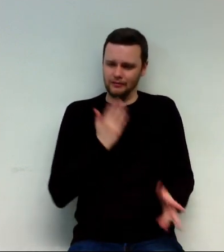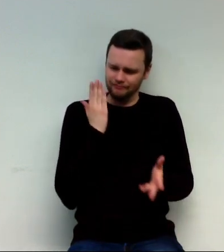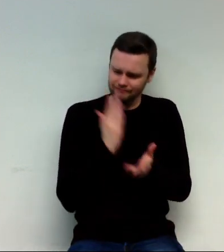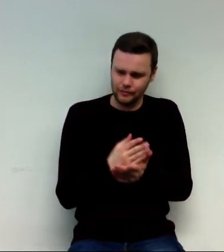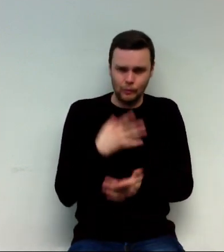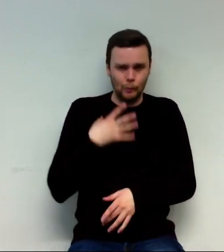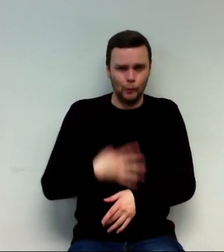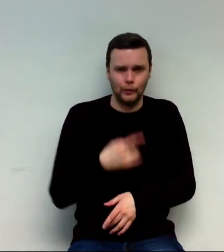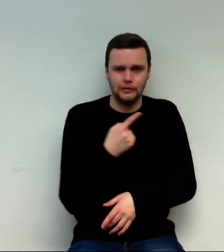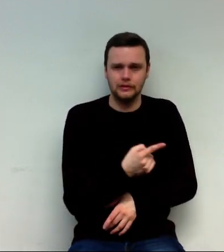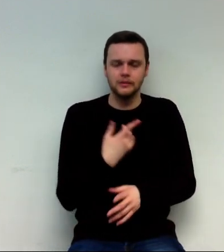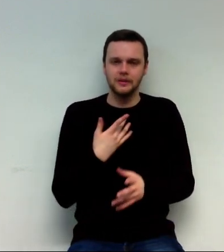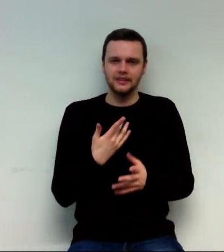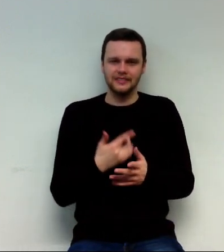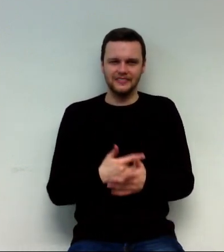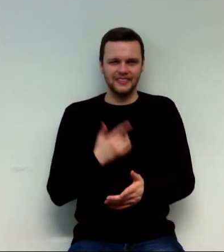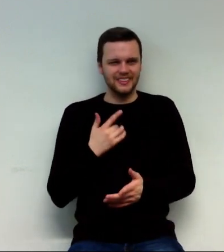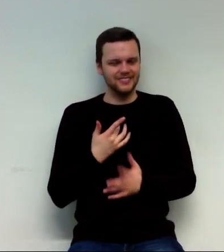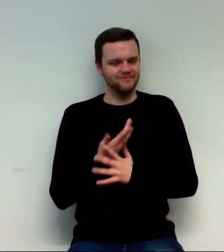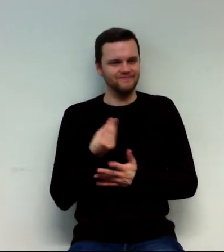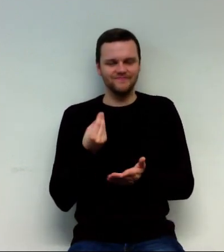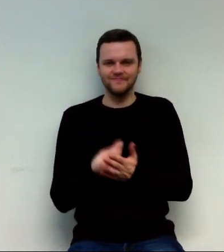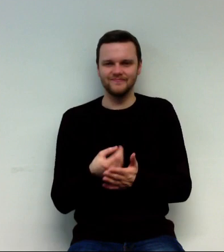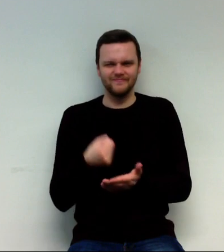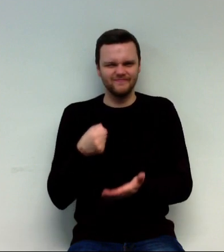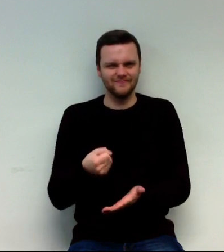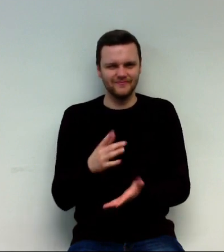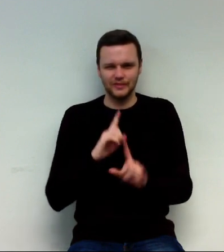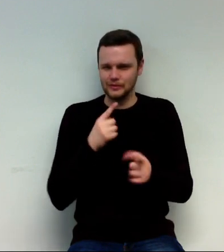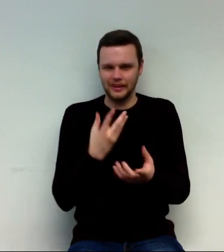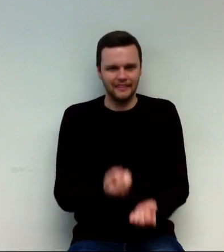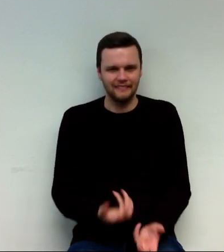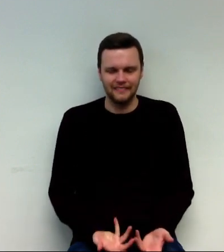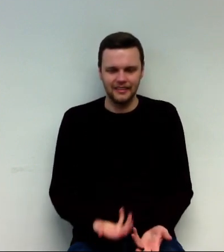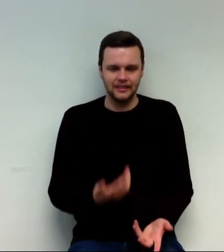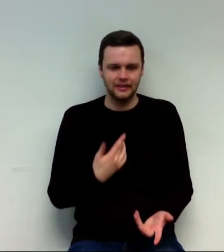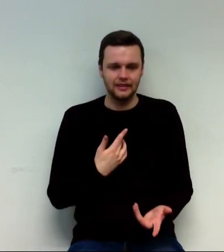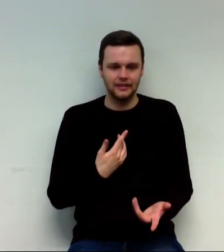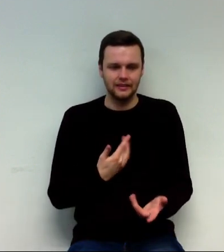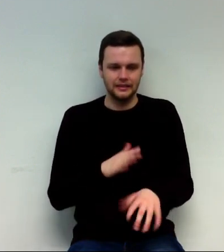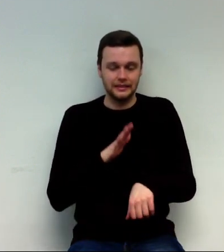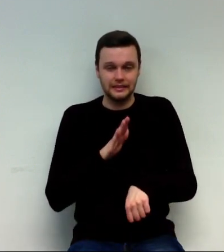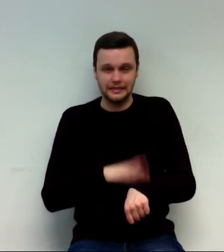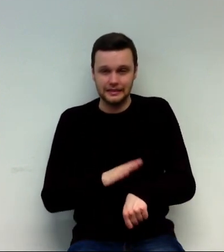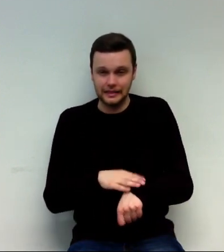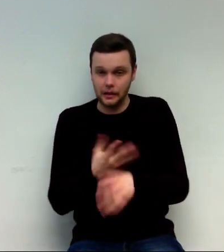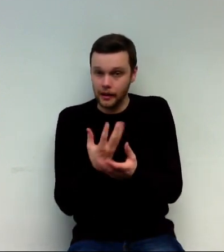do this, but you don't think you have the money to do it, then if you have the time to do it, that's